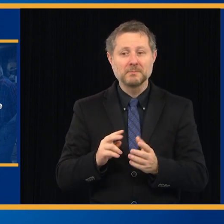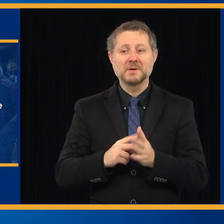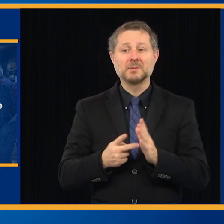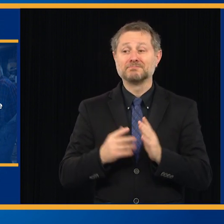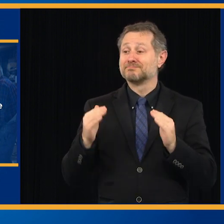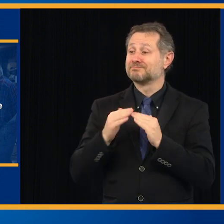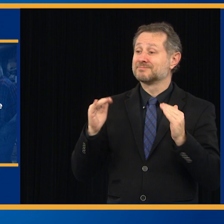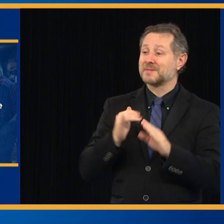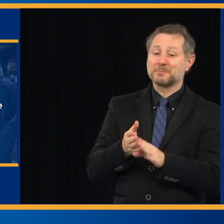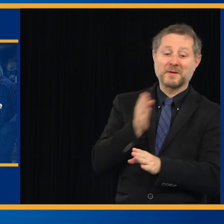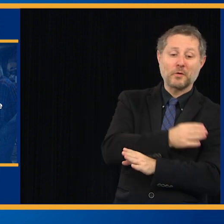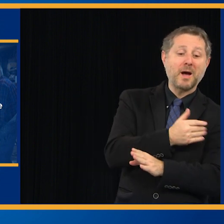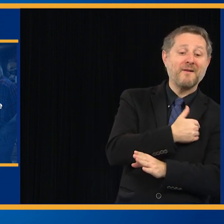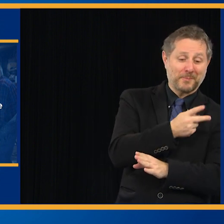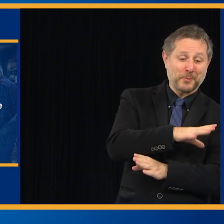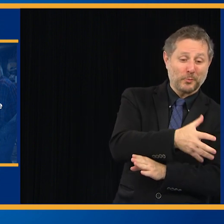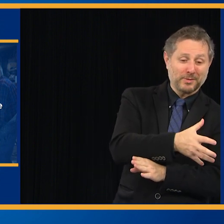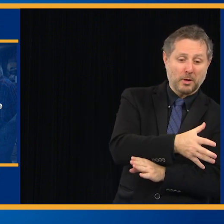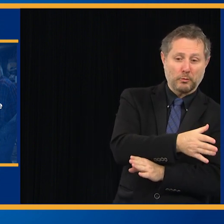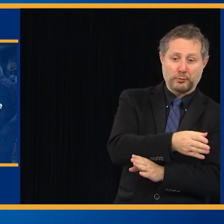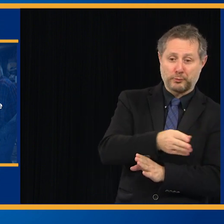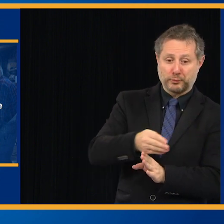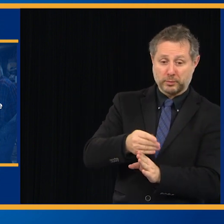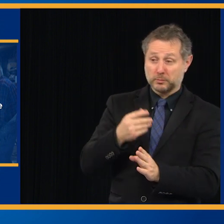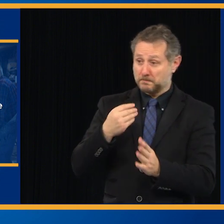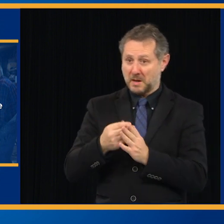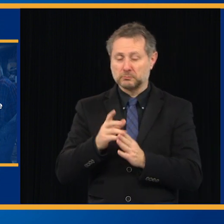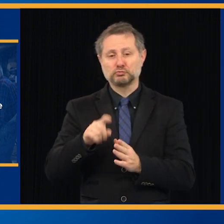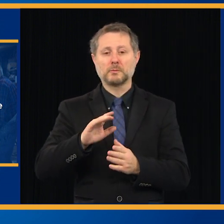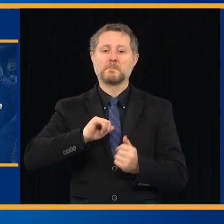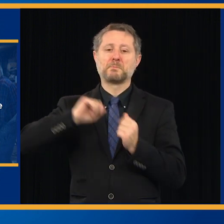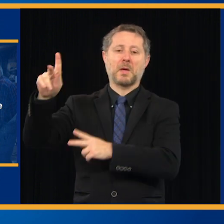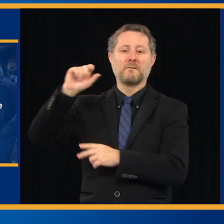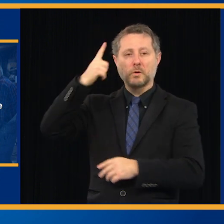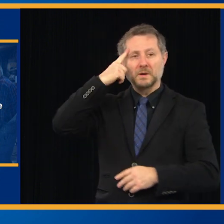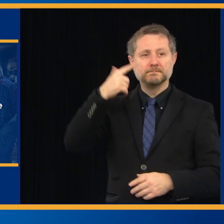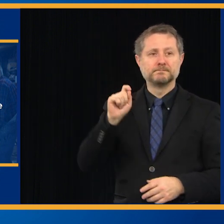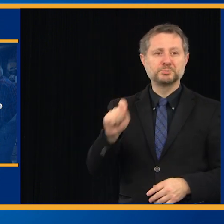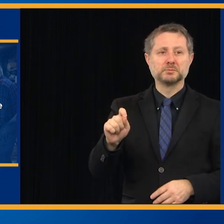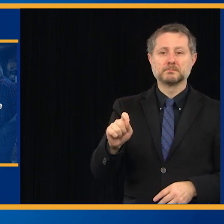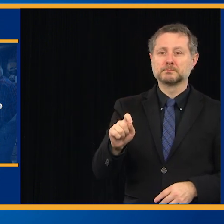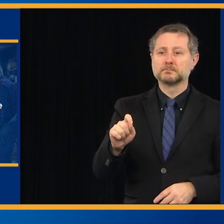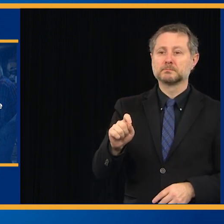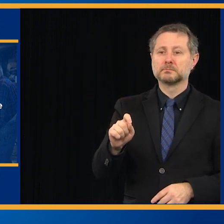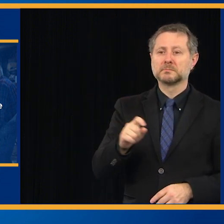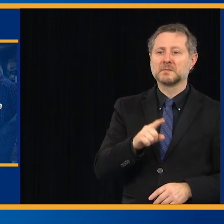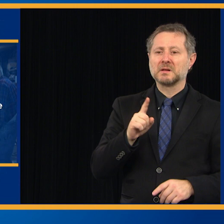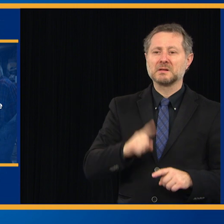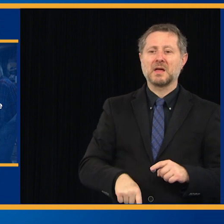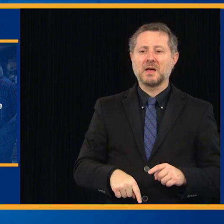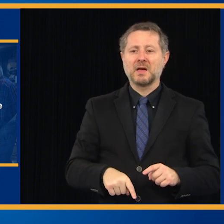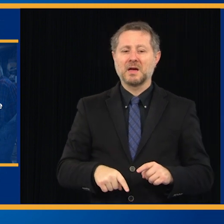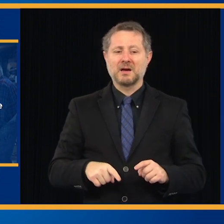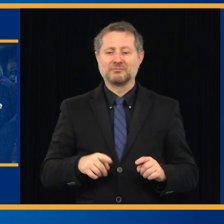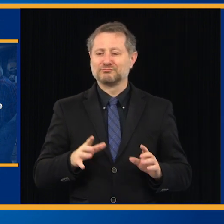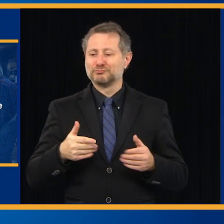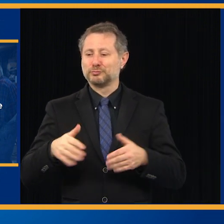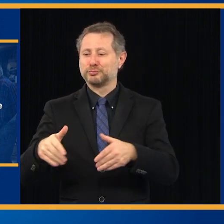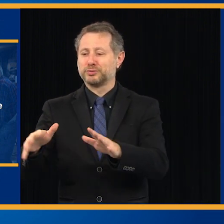pre-pandemic, you have to return those funds. We're not going to subsidize you to lay off